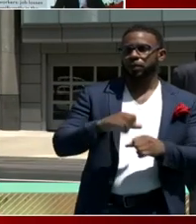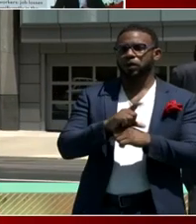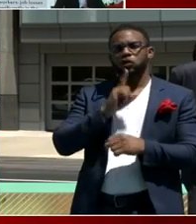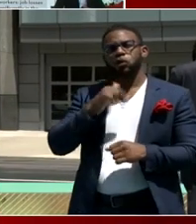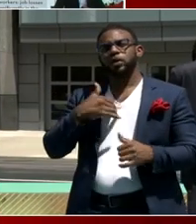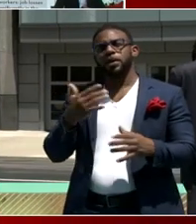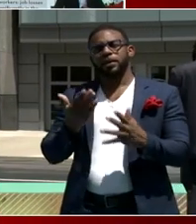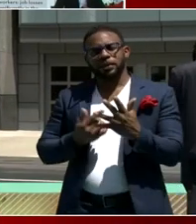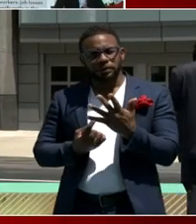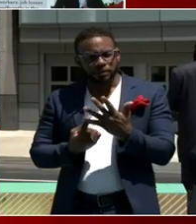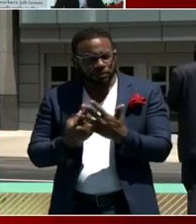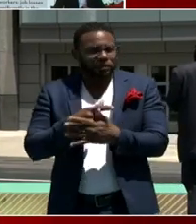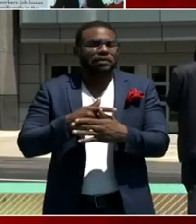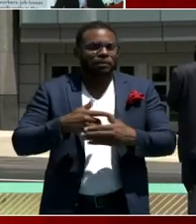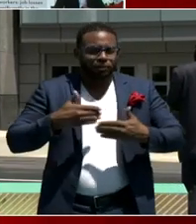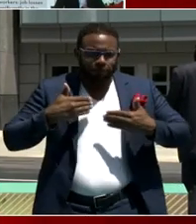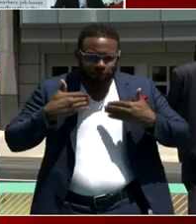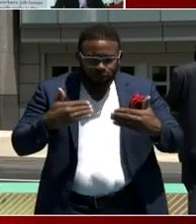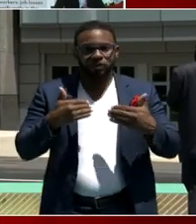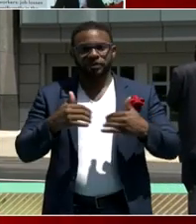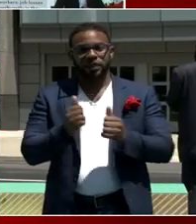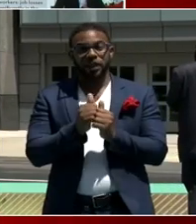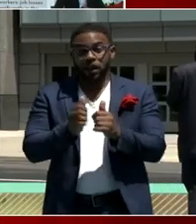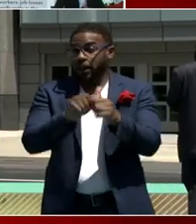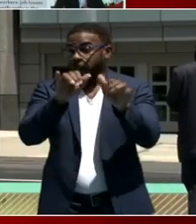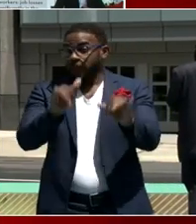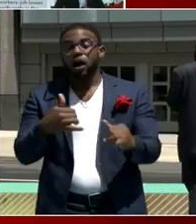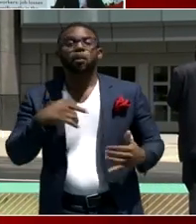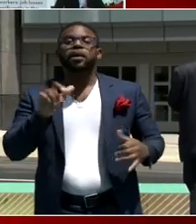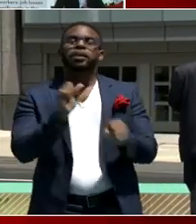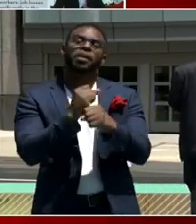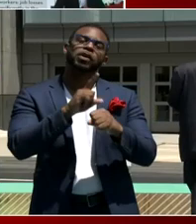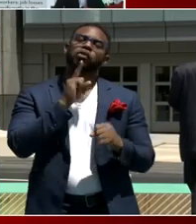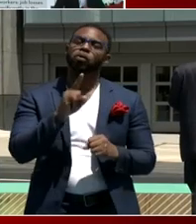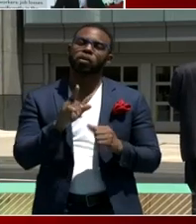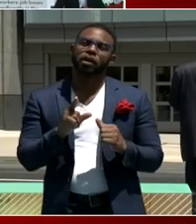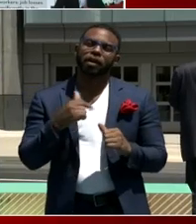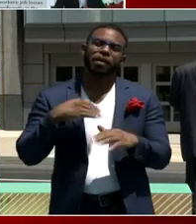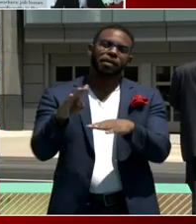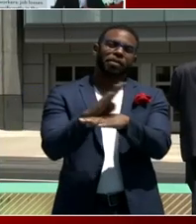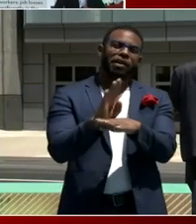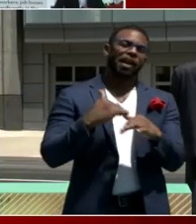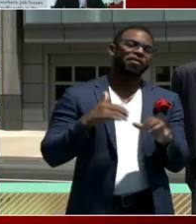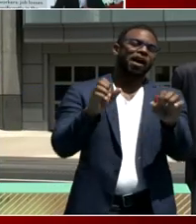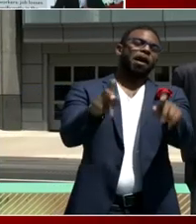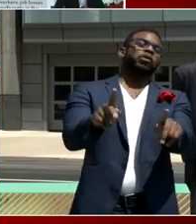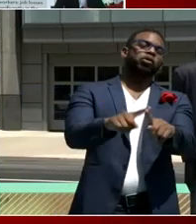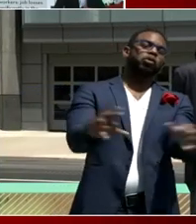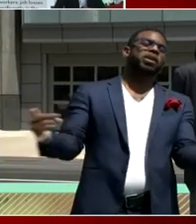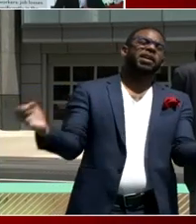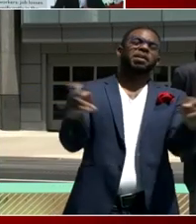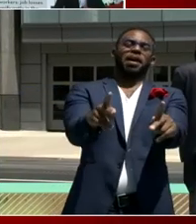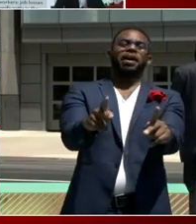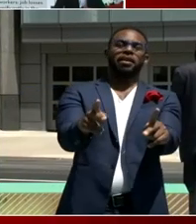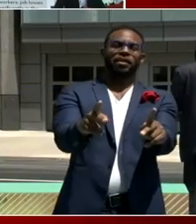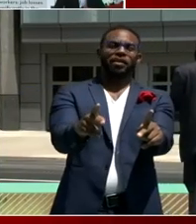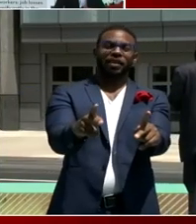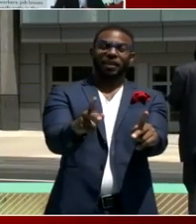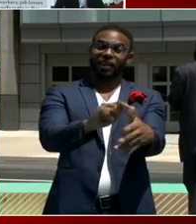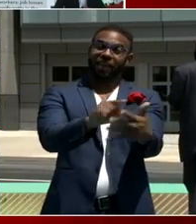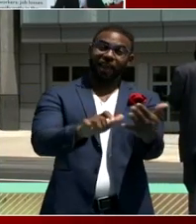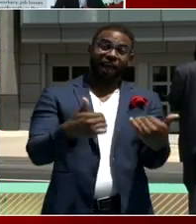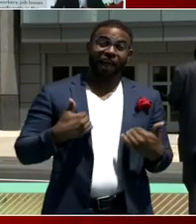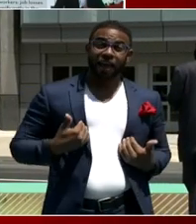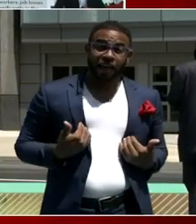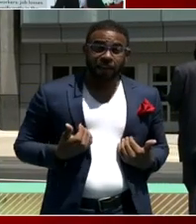sure that we got through it together. With that, we need to make sure that businesses have the opportunity to come back and that they